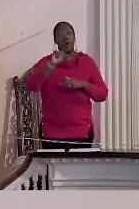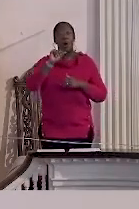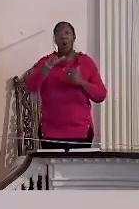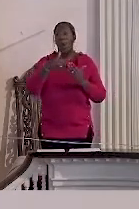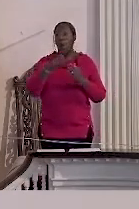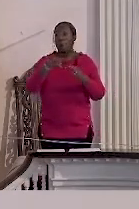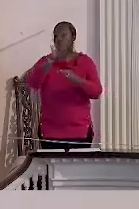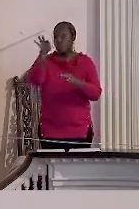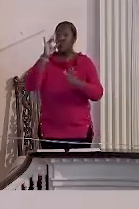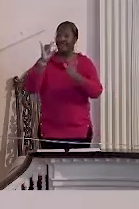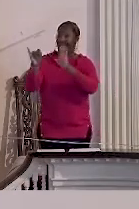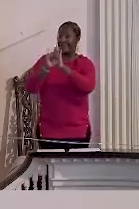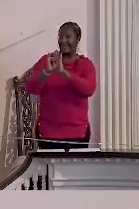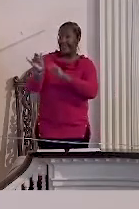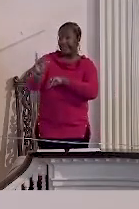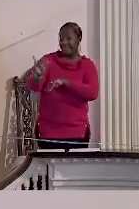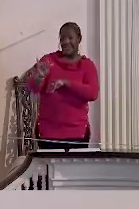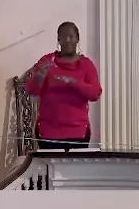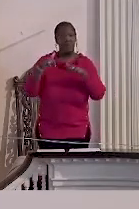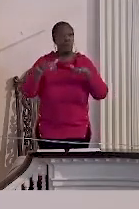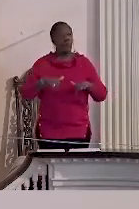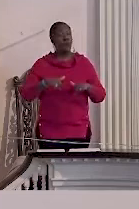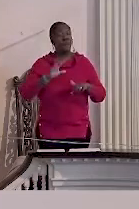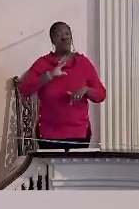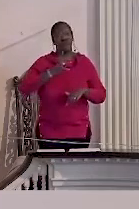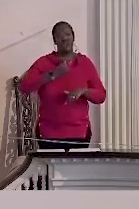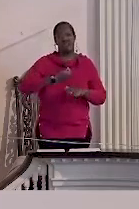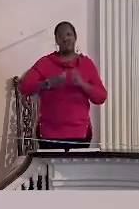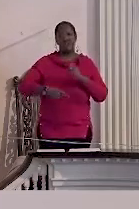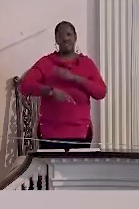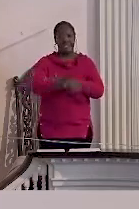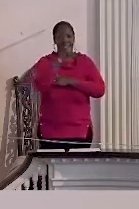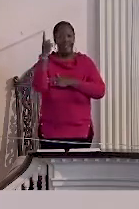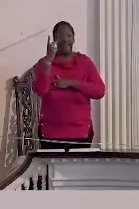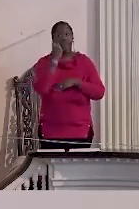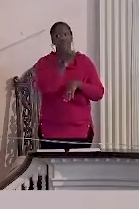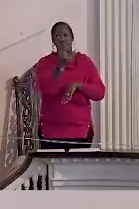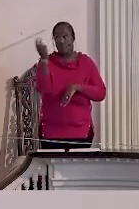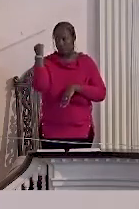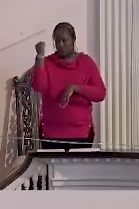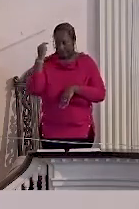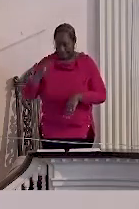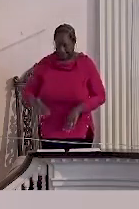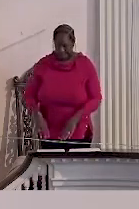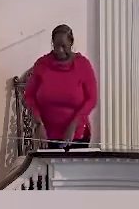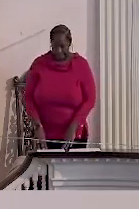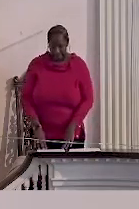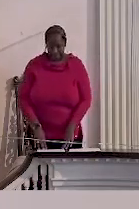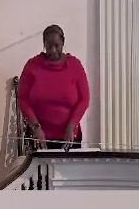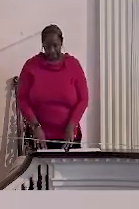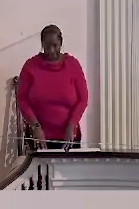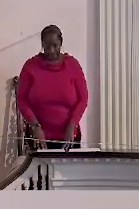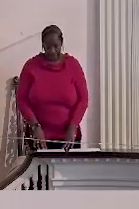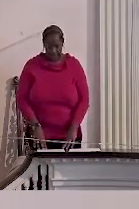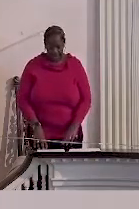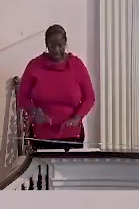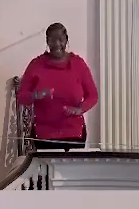identity, on this Transgender Day of Remembrance. This day asks all